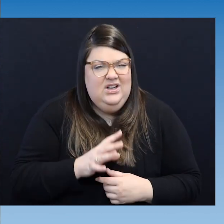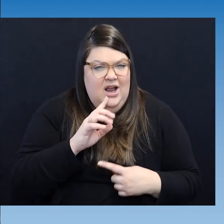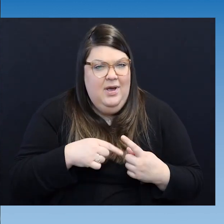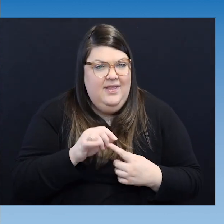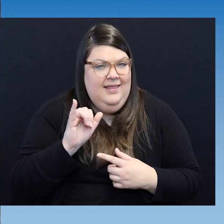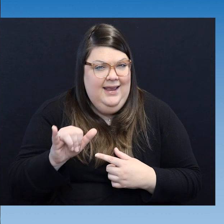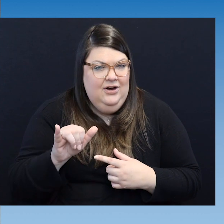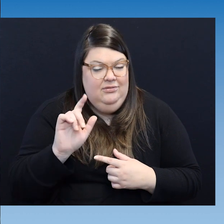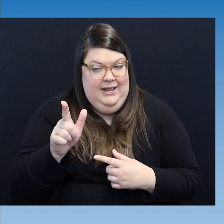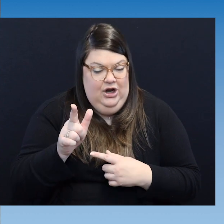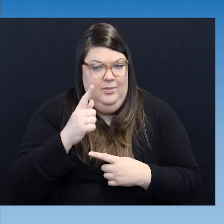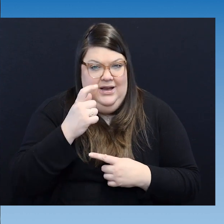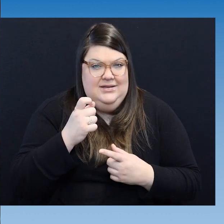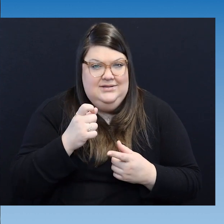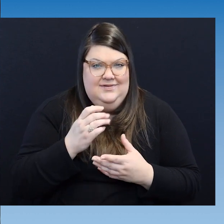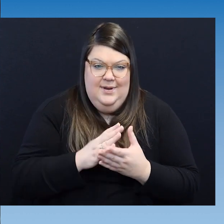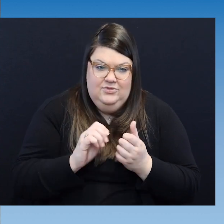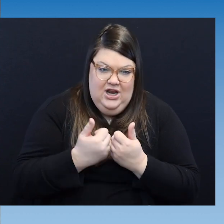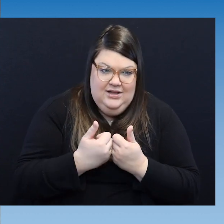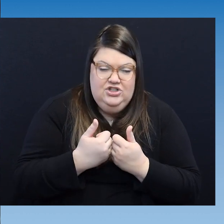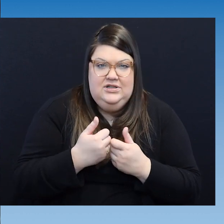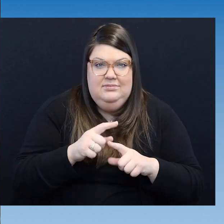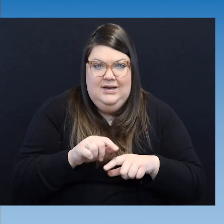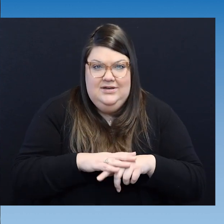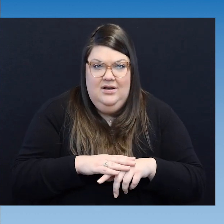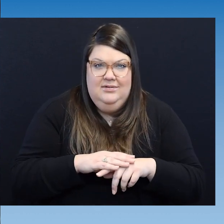challenges faced with being a caregiver